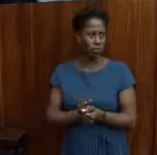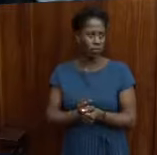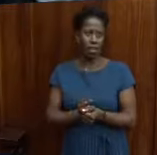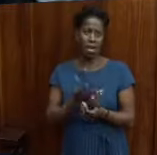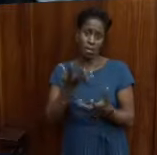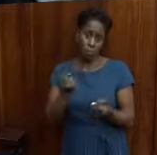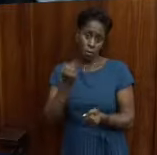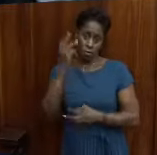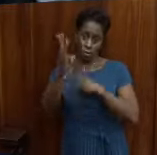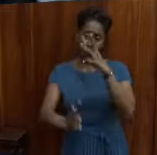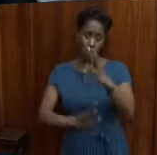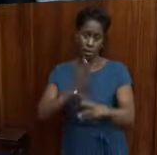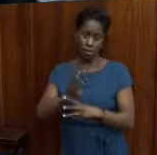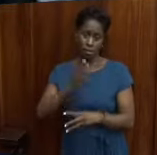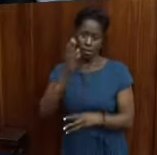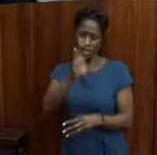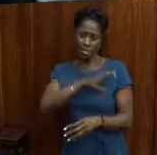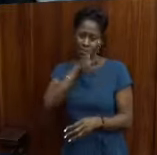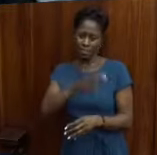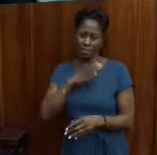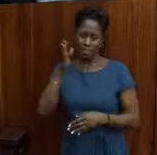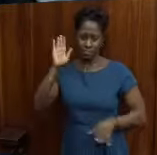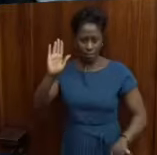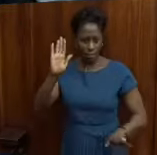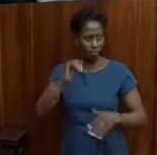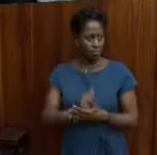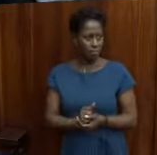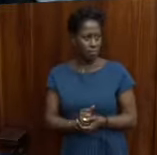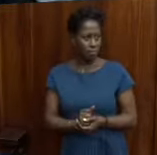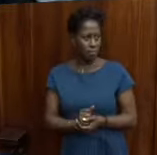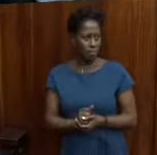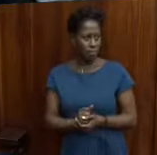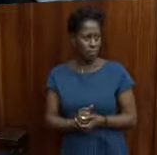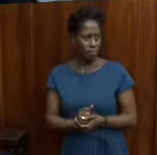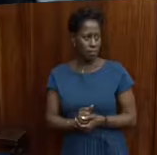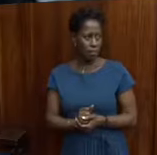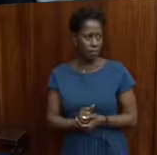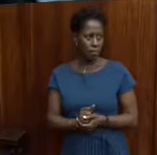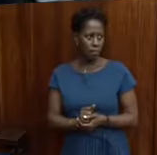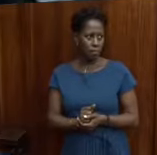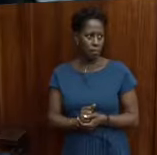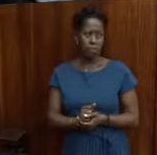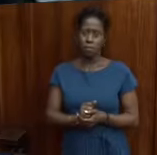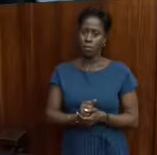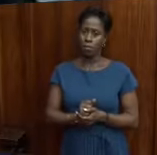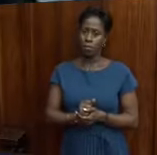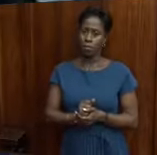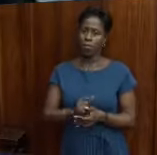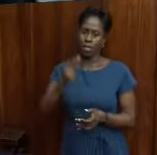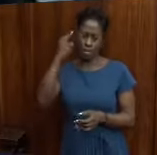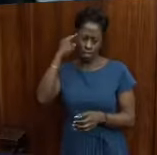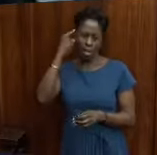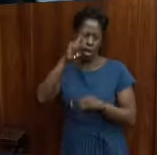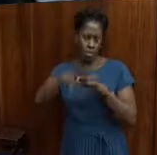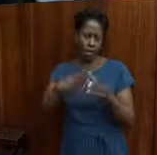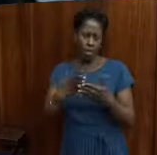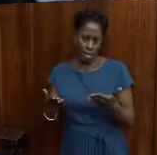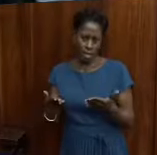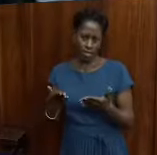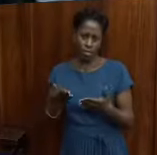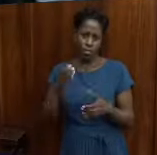citizen. Mr. Speaker, it's against this background that we have prepared the 2022-2023 budget